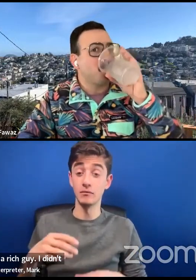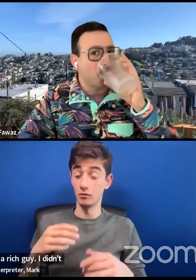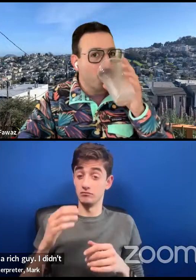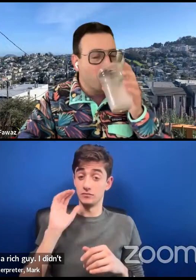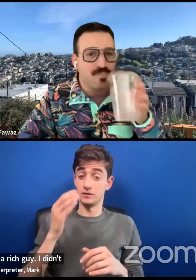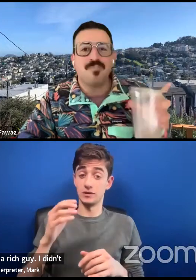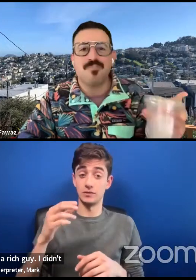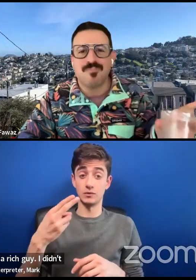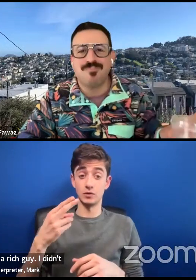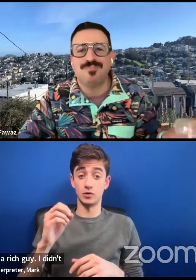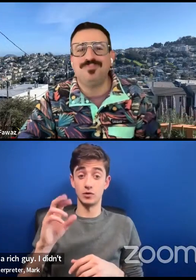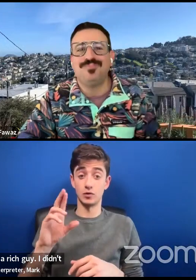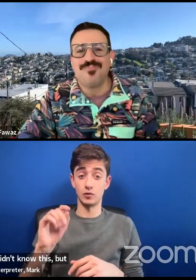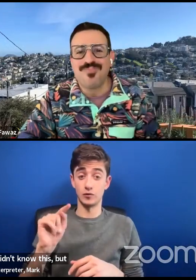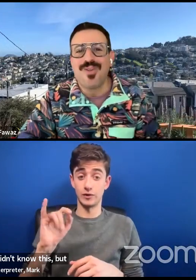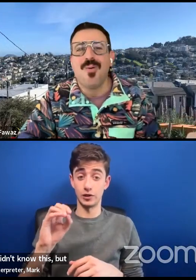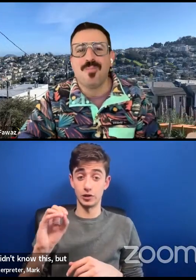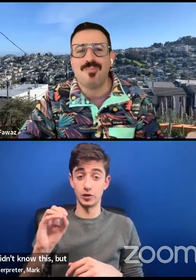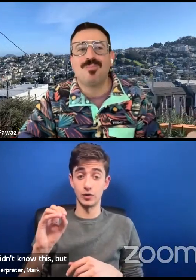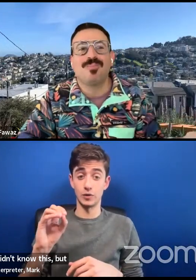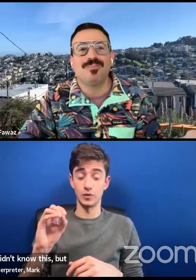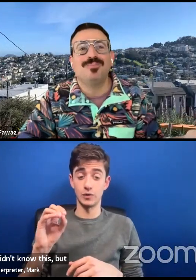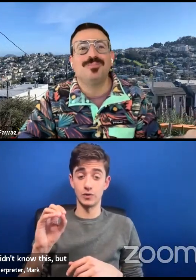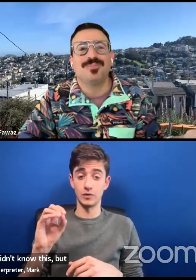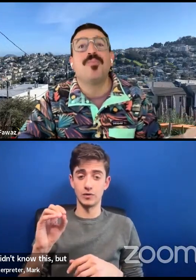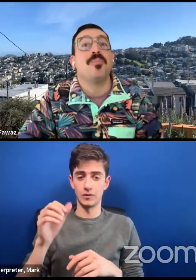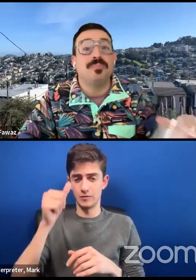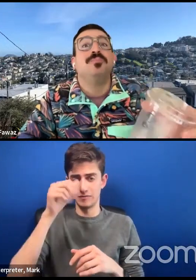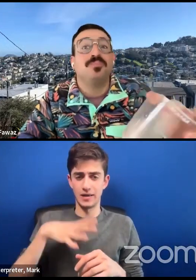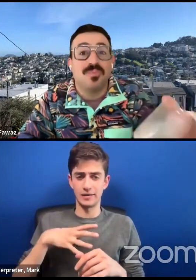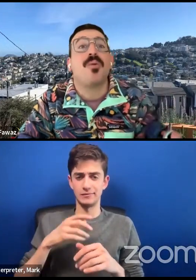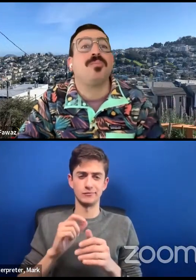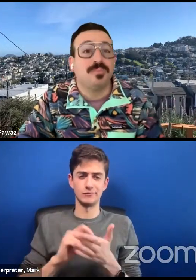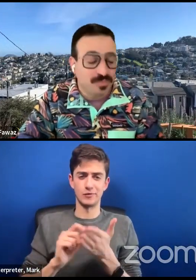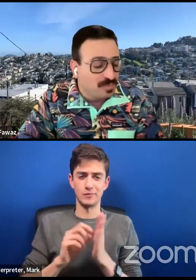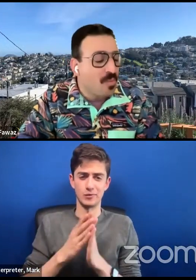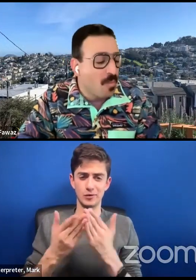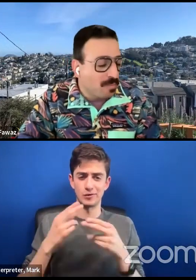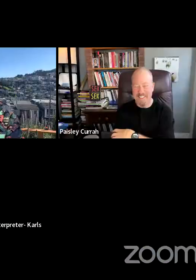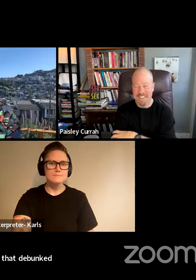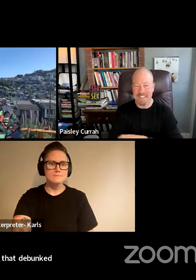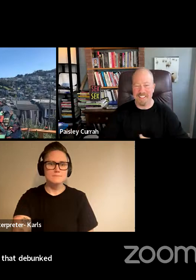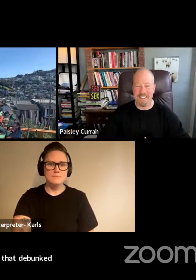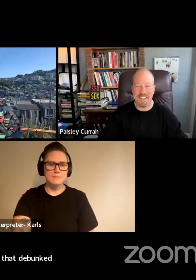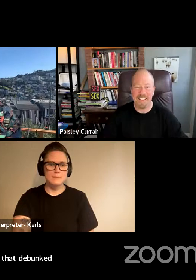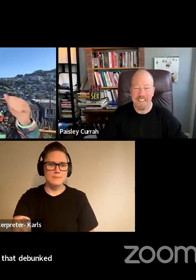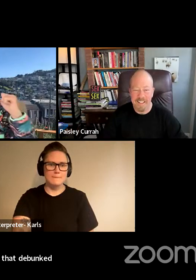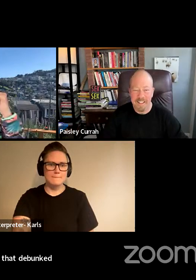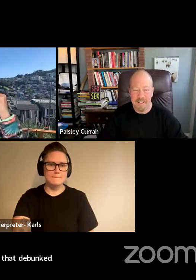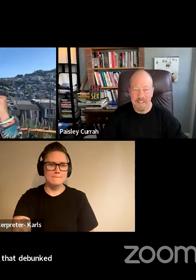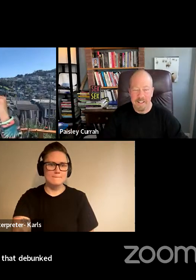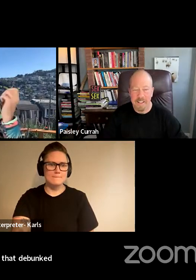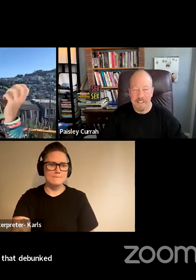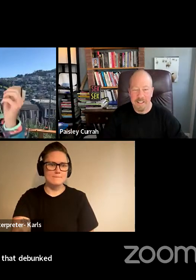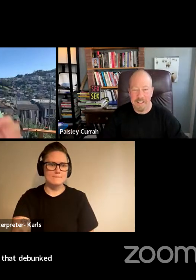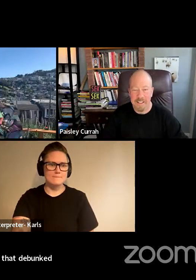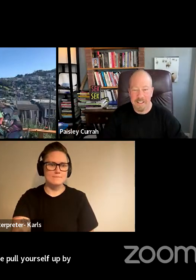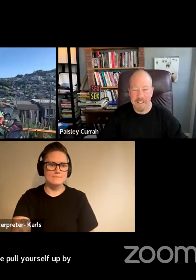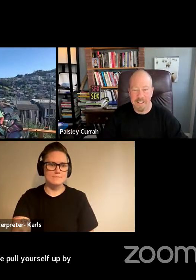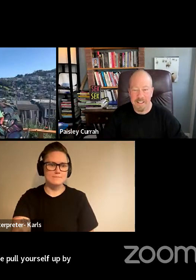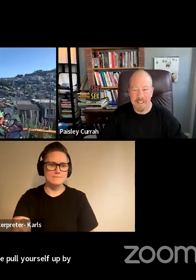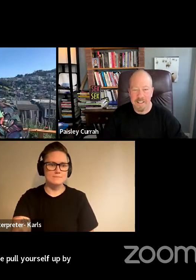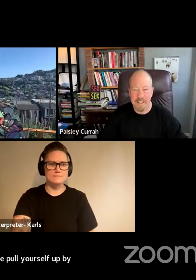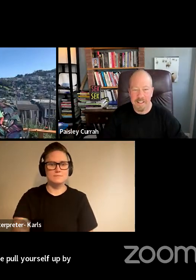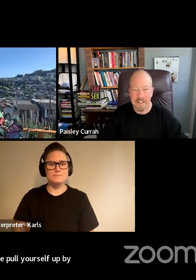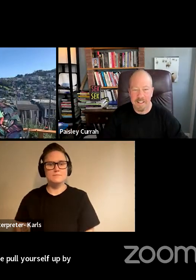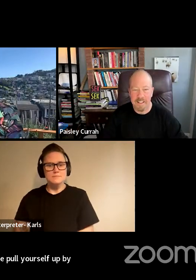but there's this bookstrap that debunks all of these myths of the pull yourself up by your bootstraps. In all of those stories, those